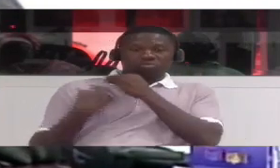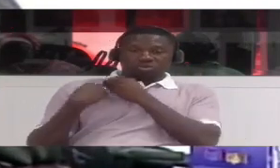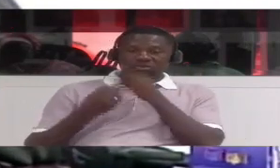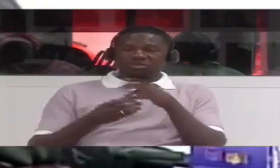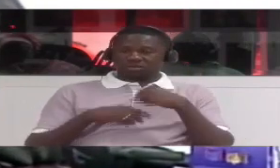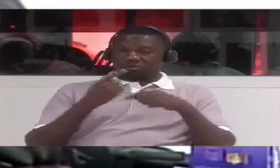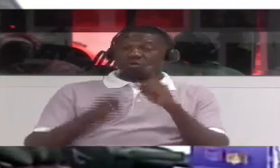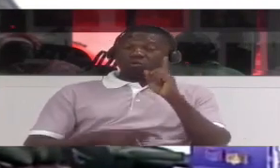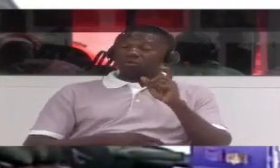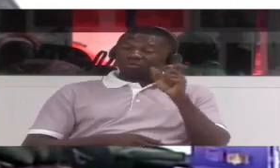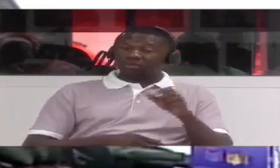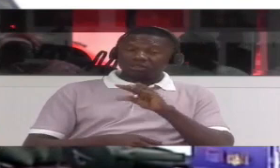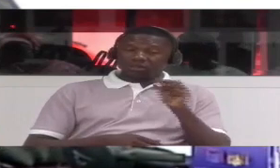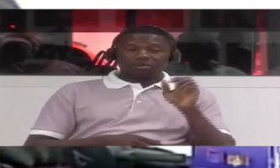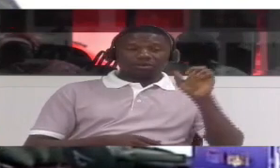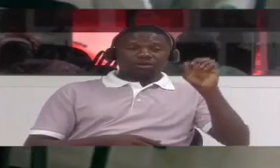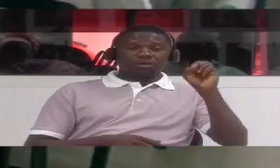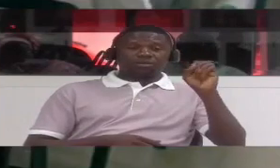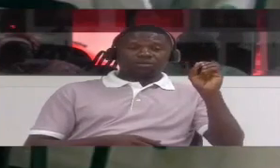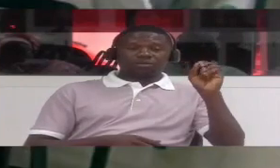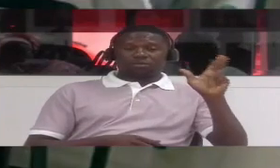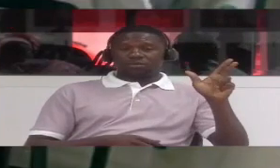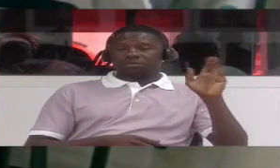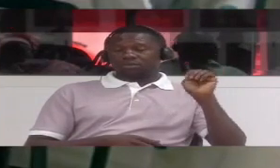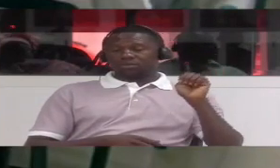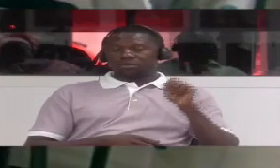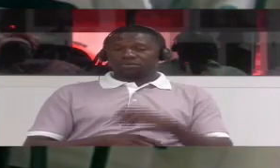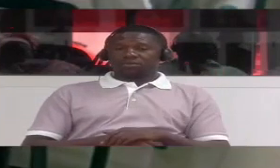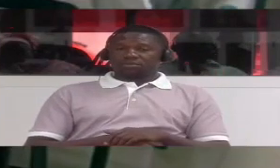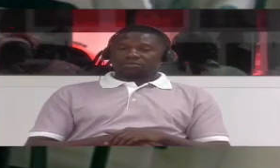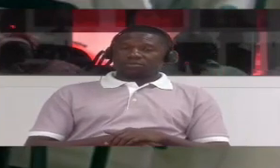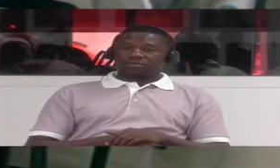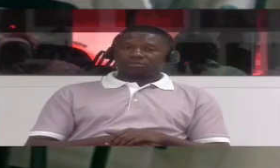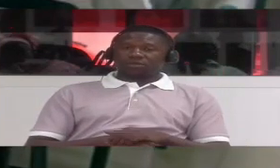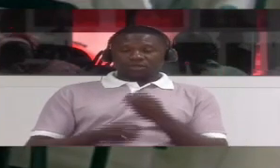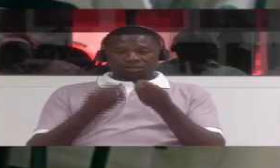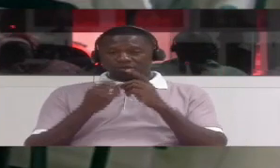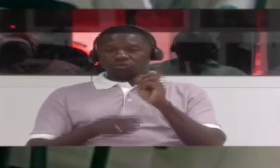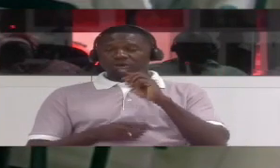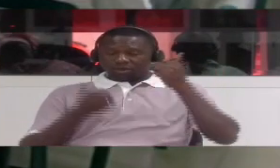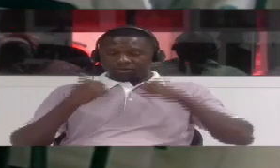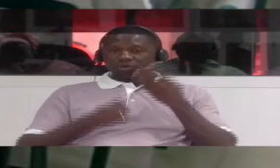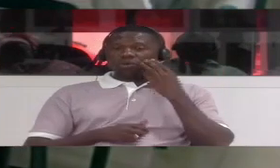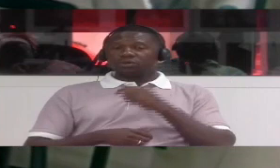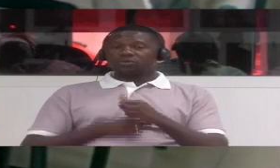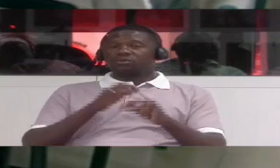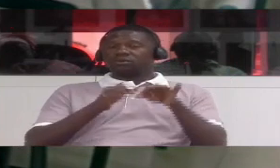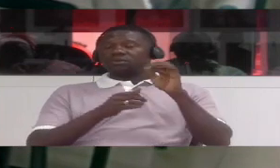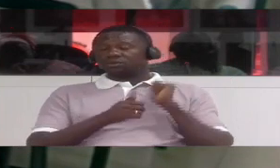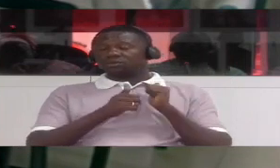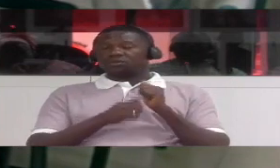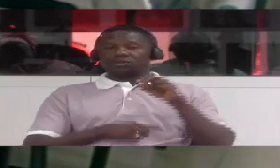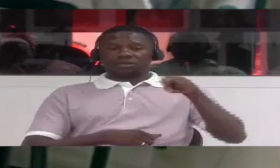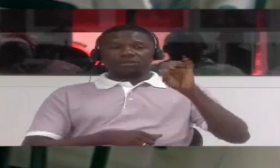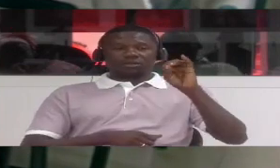soul. Whether it was Sam or Osman, I wasn't sure. Can you tell us what happened when you returned to the NIA? I stayed there.